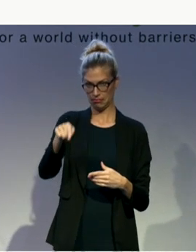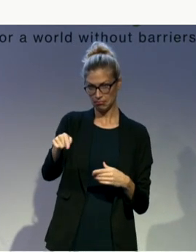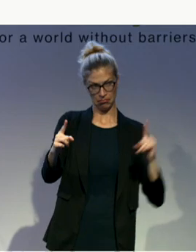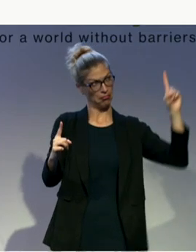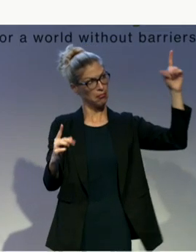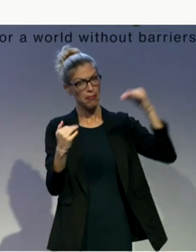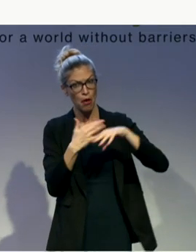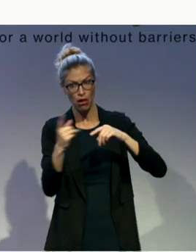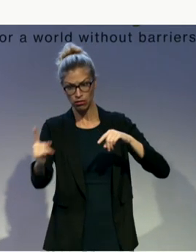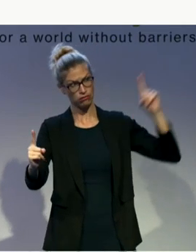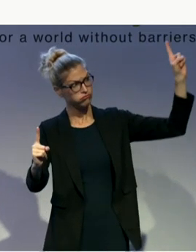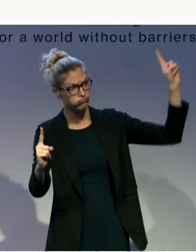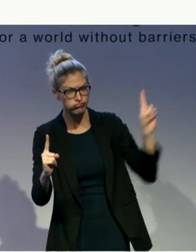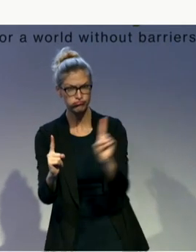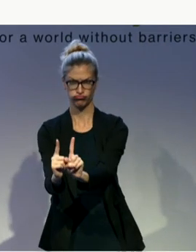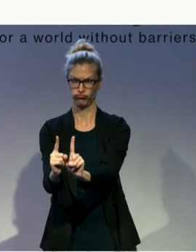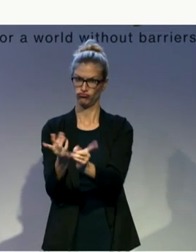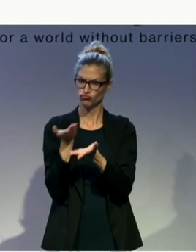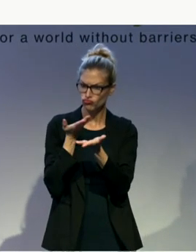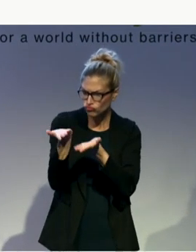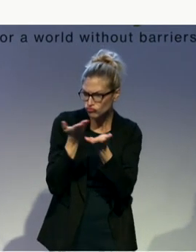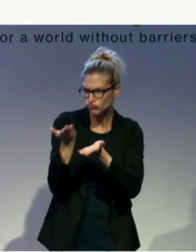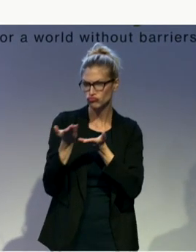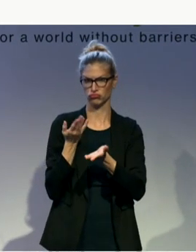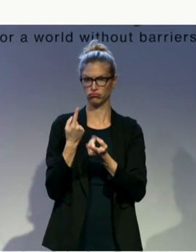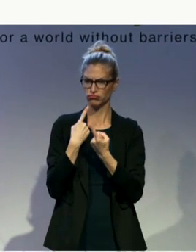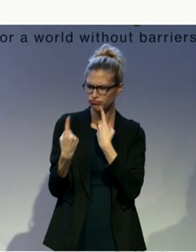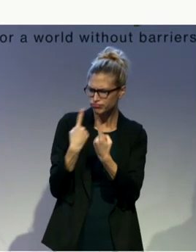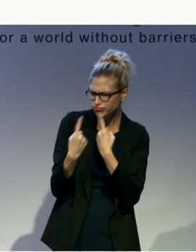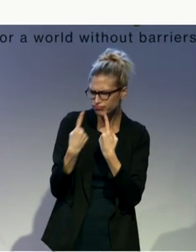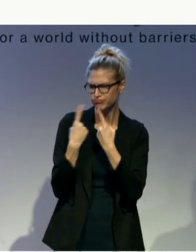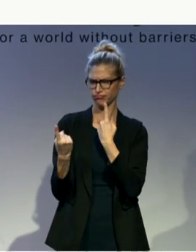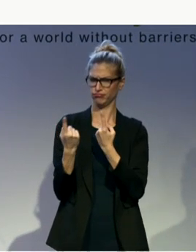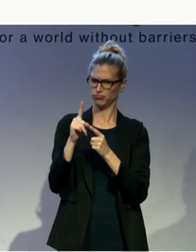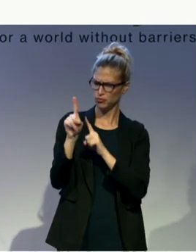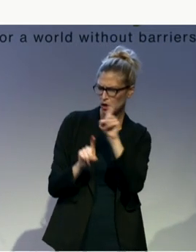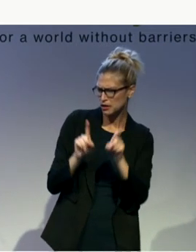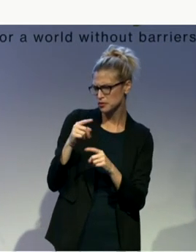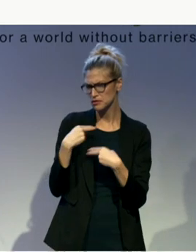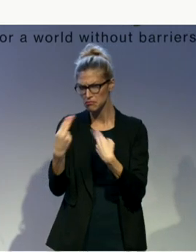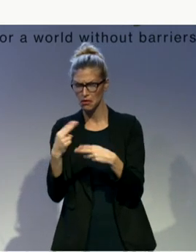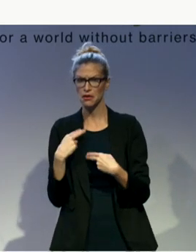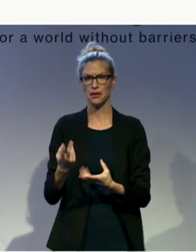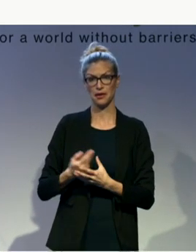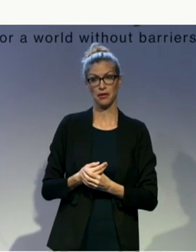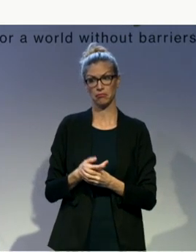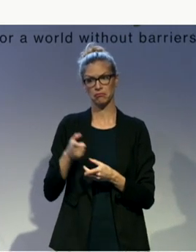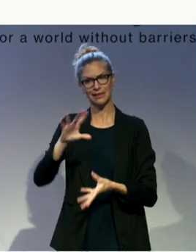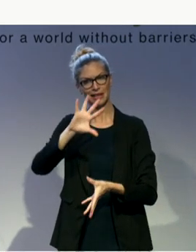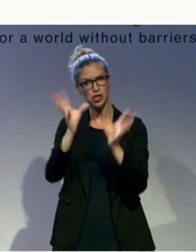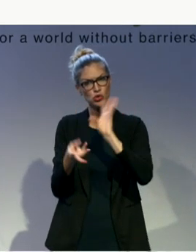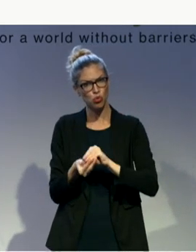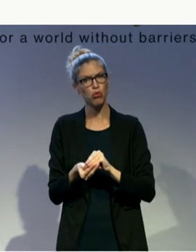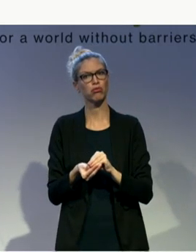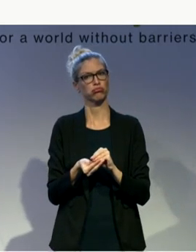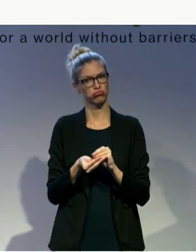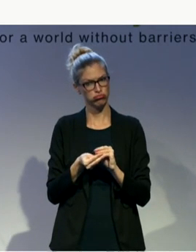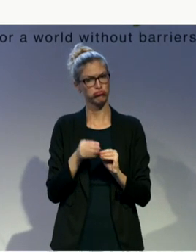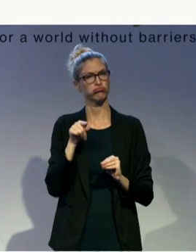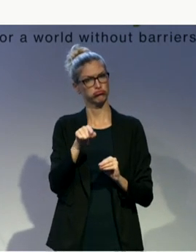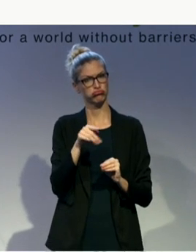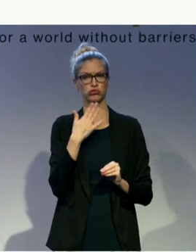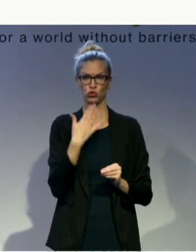direct talk to those people. And it led into understandable information for people with learning